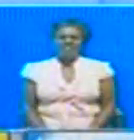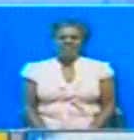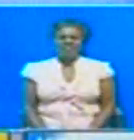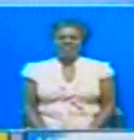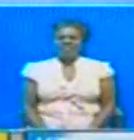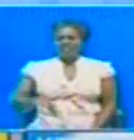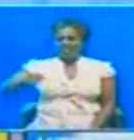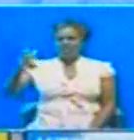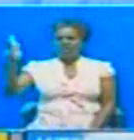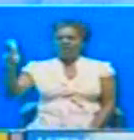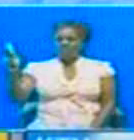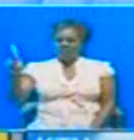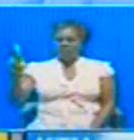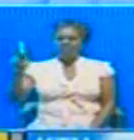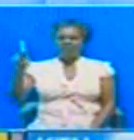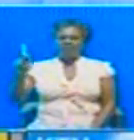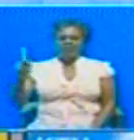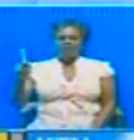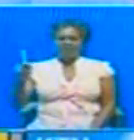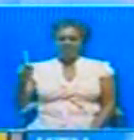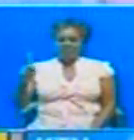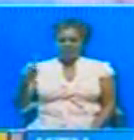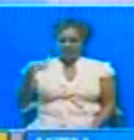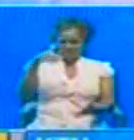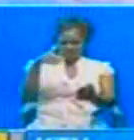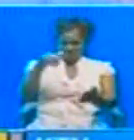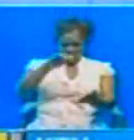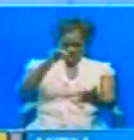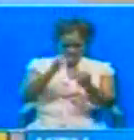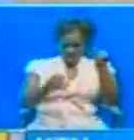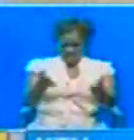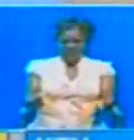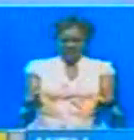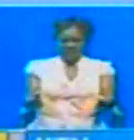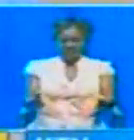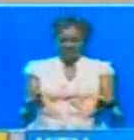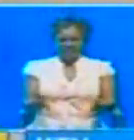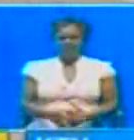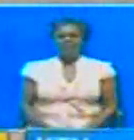Mji wa Kapedo umeonekana kuwa ndio paka hapa. Eh, hapo ndio mwisho.